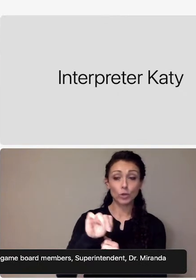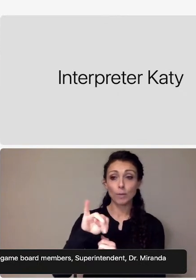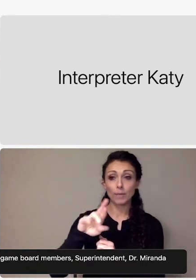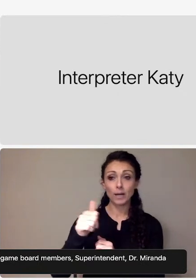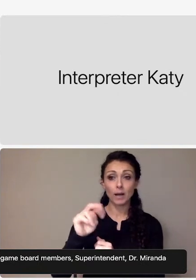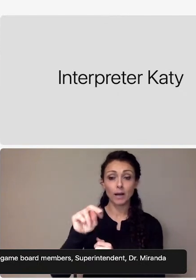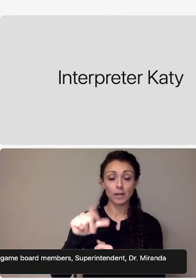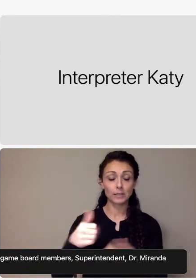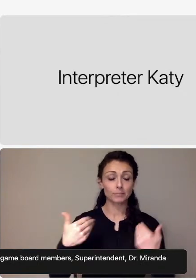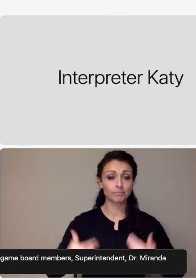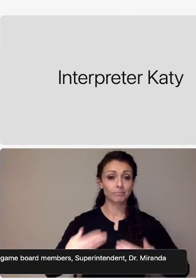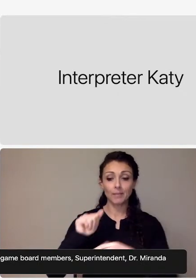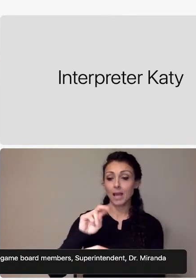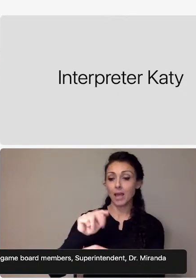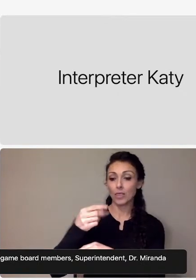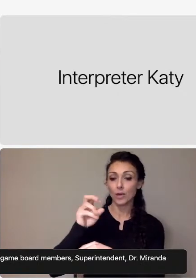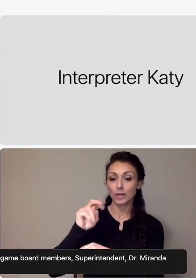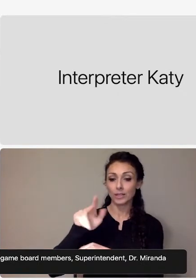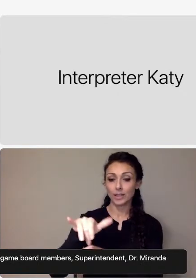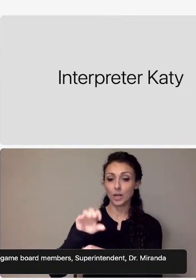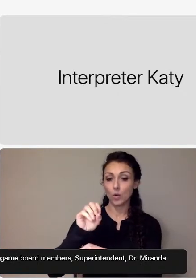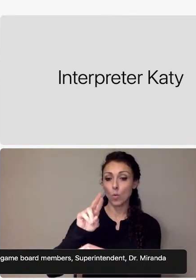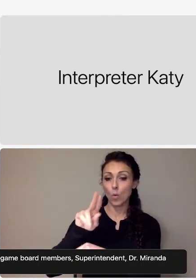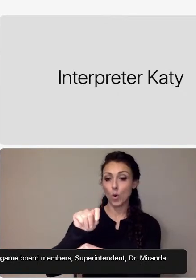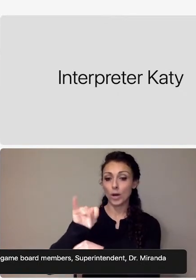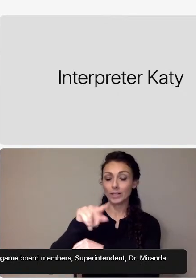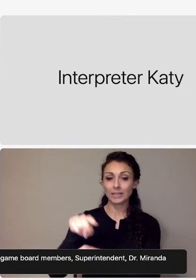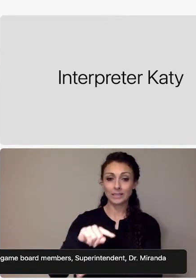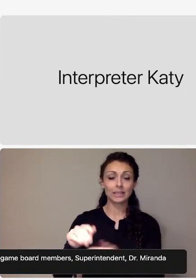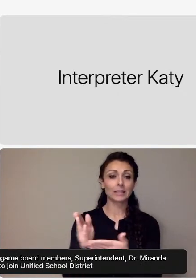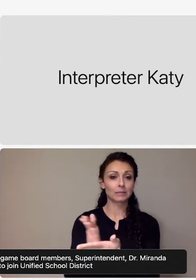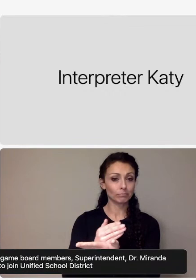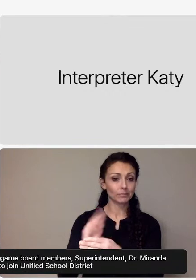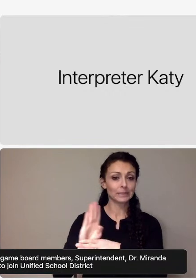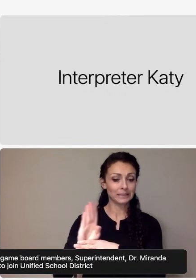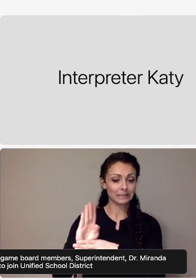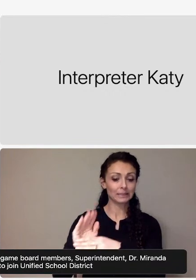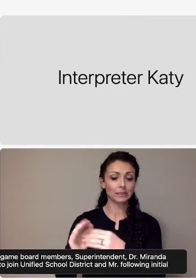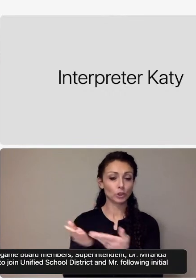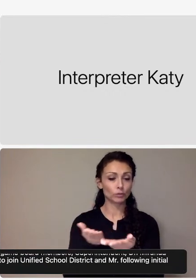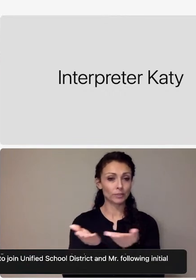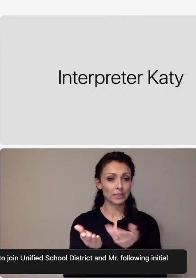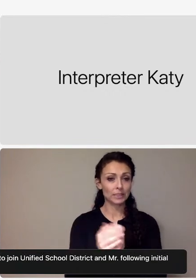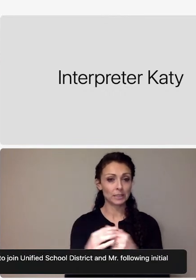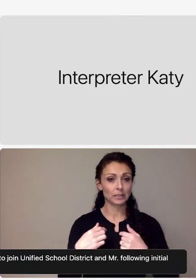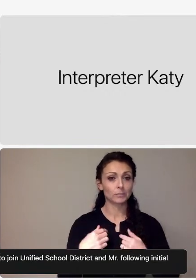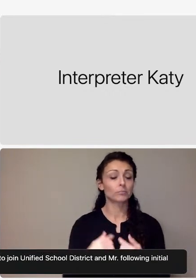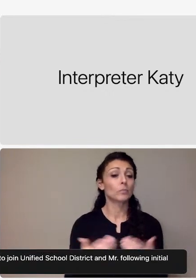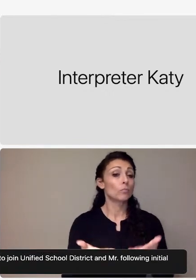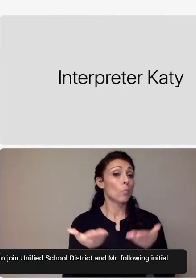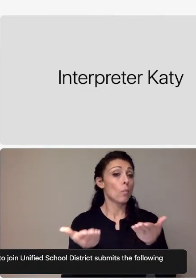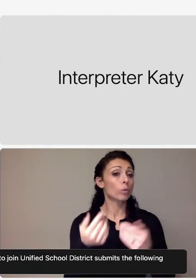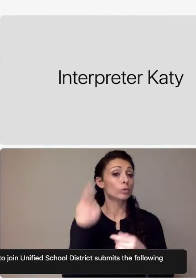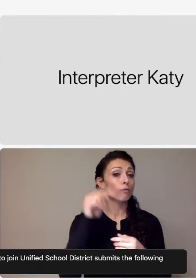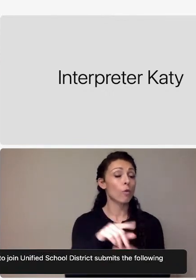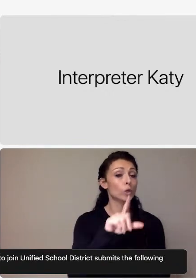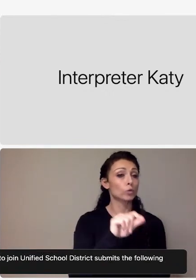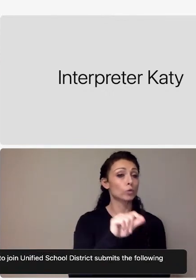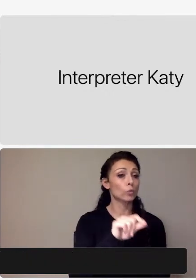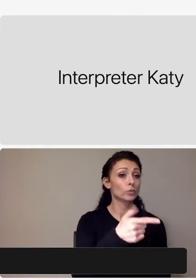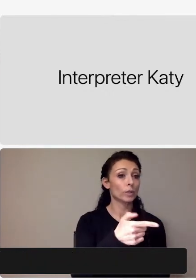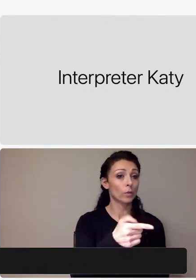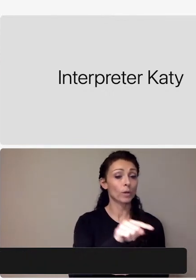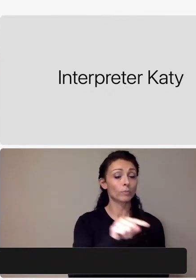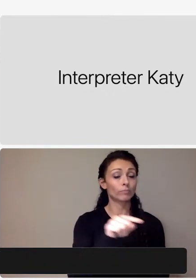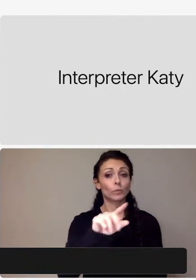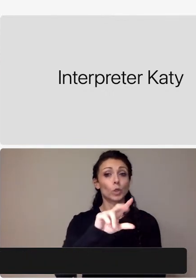resources the colton joint unified school district submits the following initial proposal for 21 2021 2022